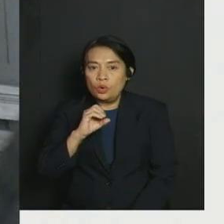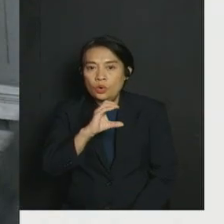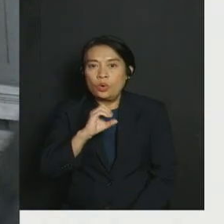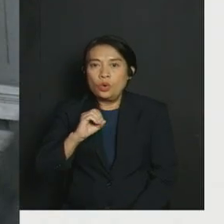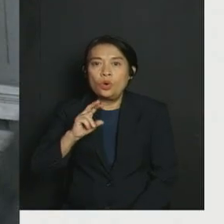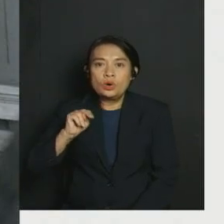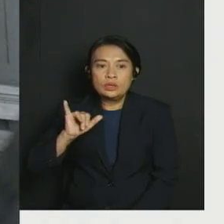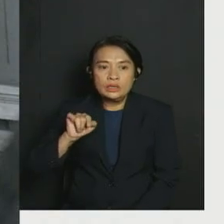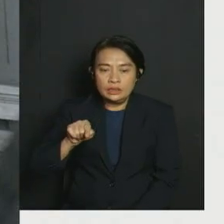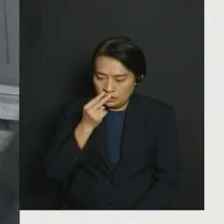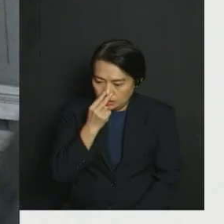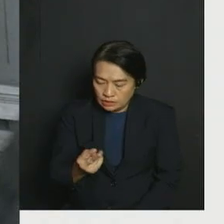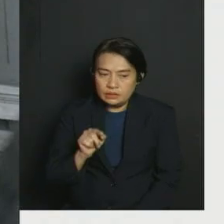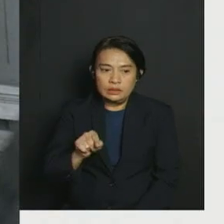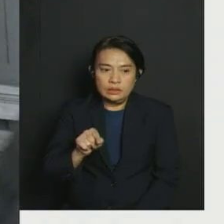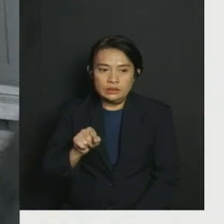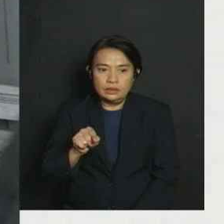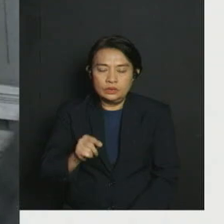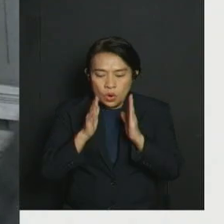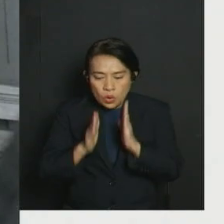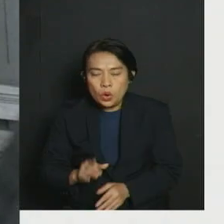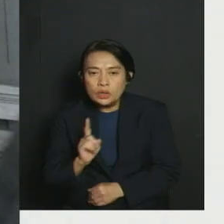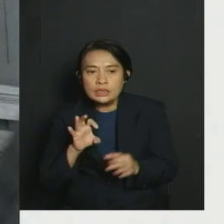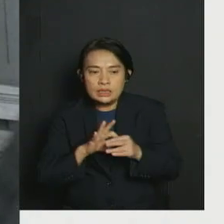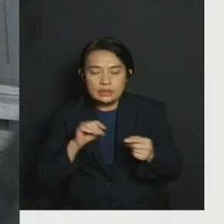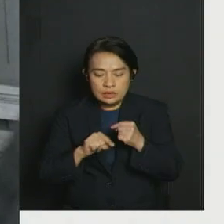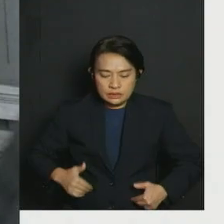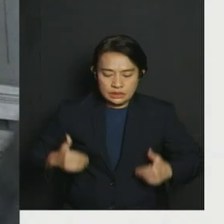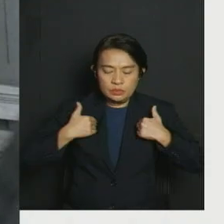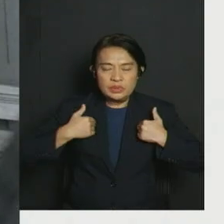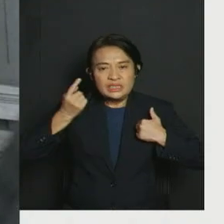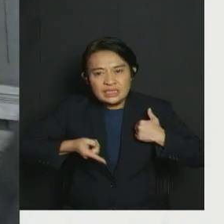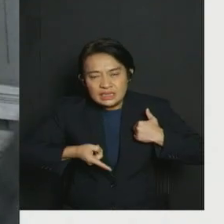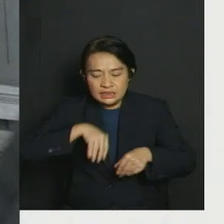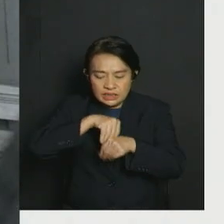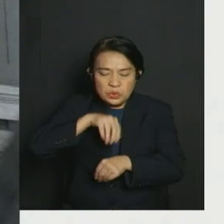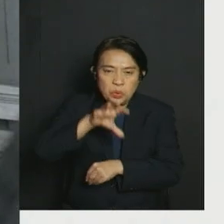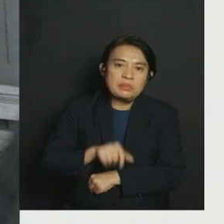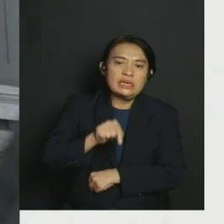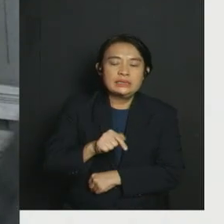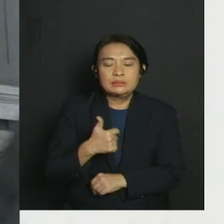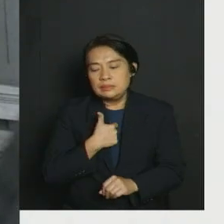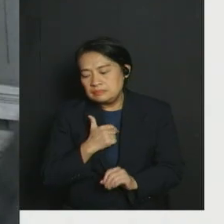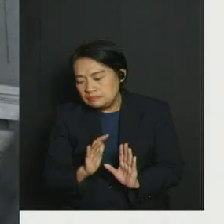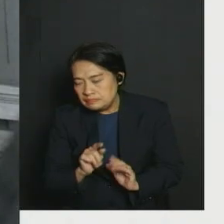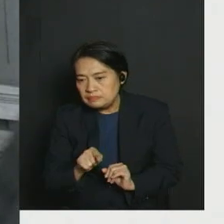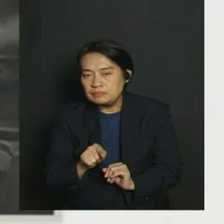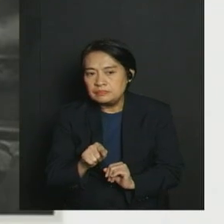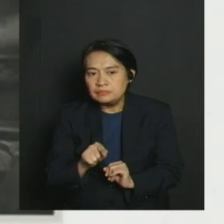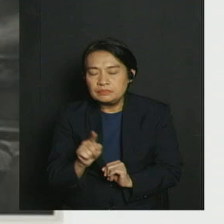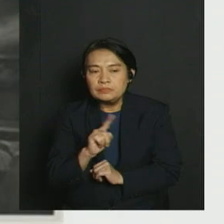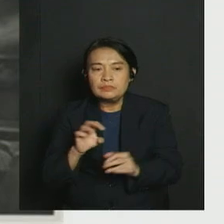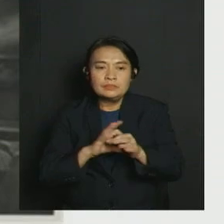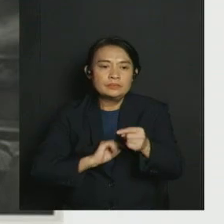of the city. And just a subway ride away. It was like a 45-minute to an hour subway ride, and you were in another place. And